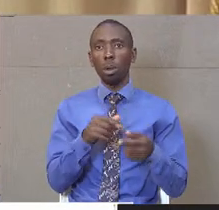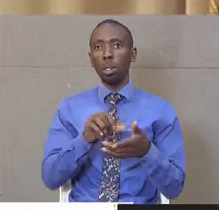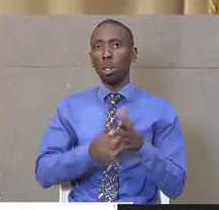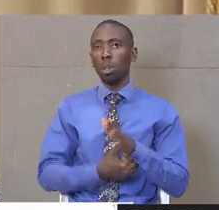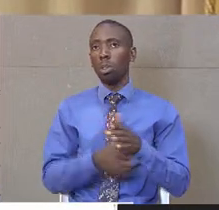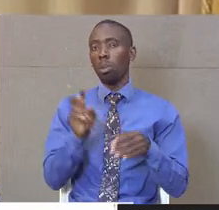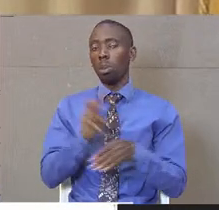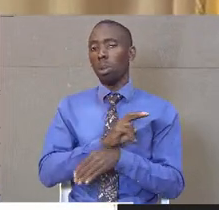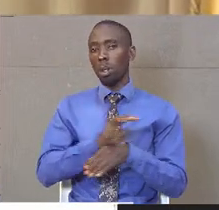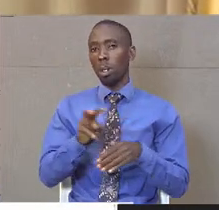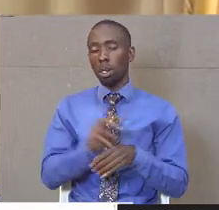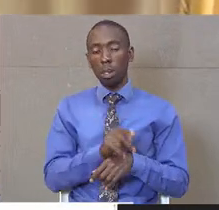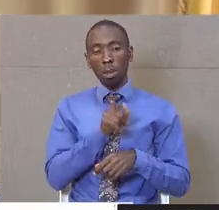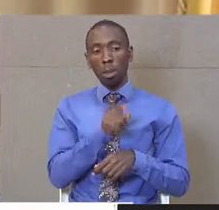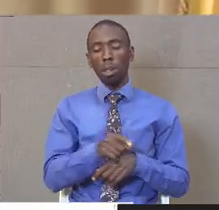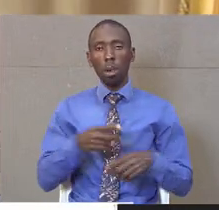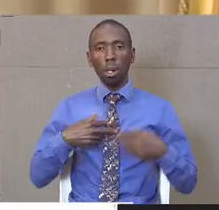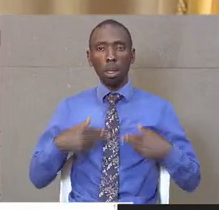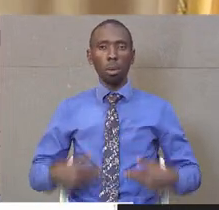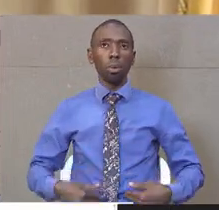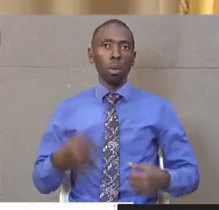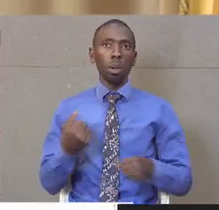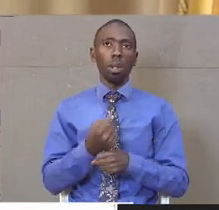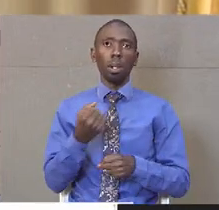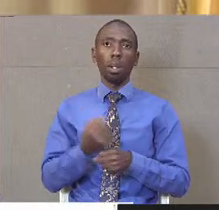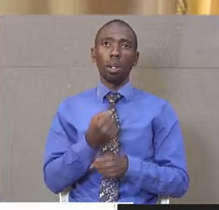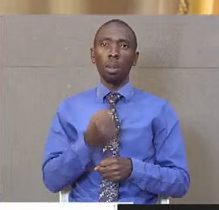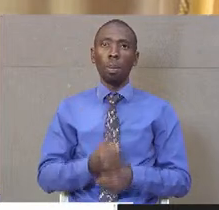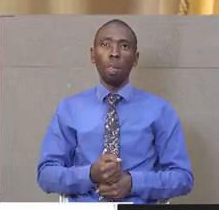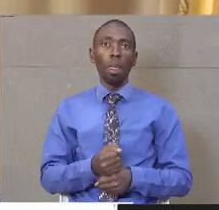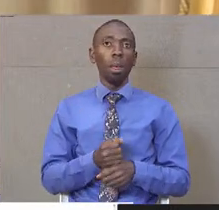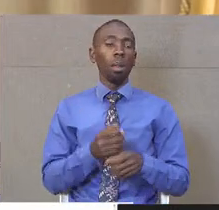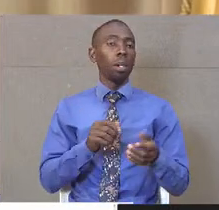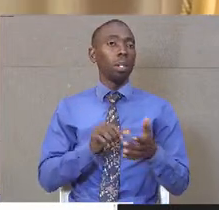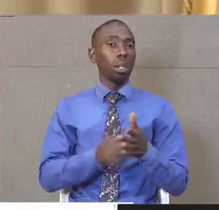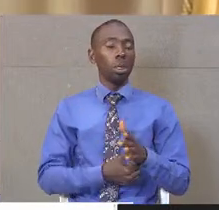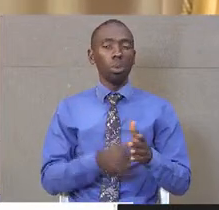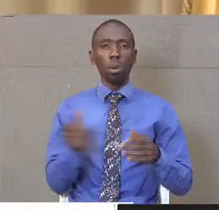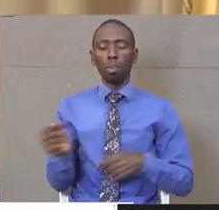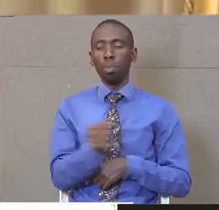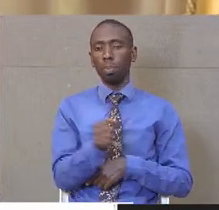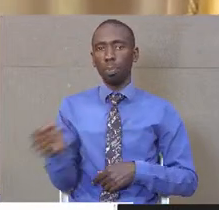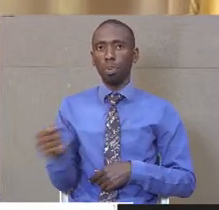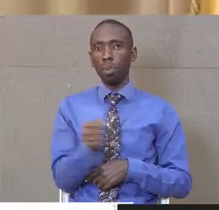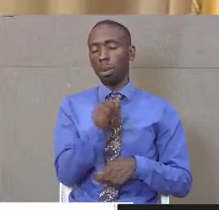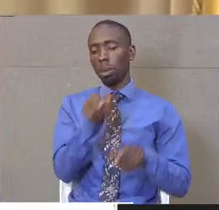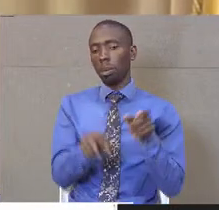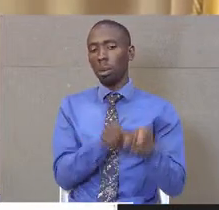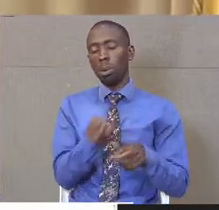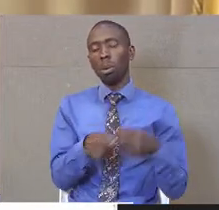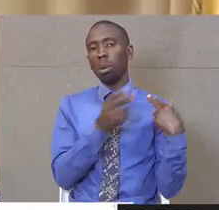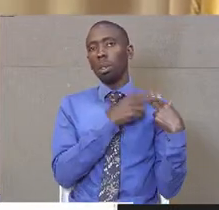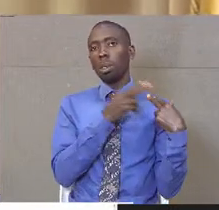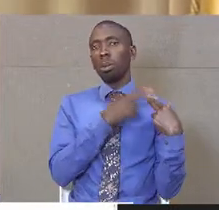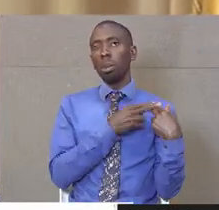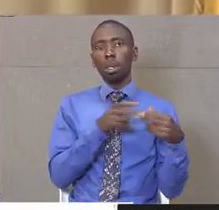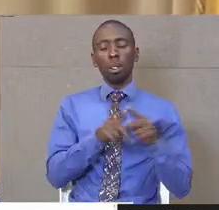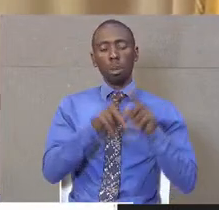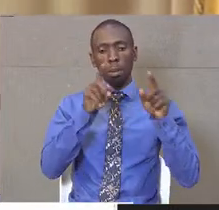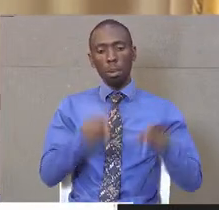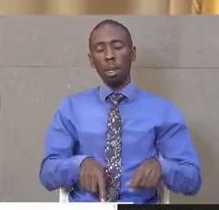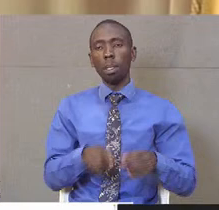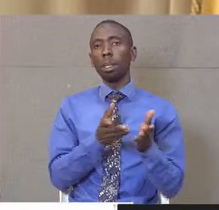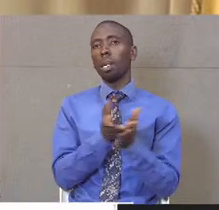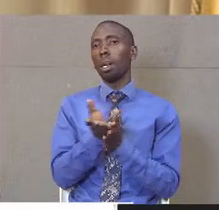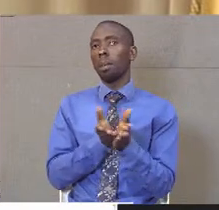these health workers, the presumption is you're employing people who are responsible and they must deliver. Now, if